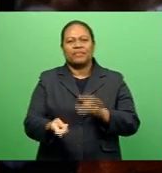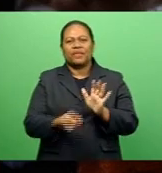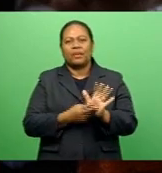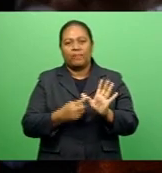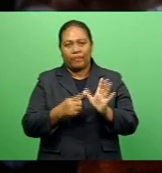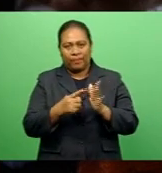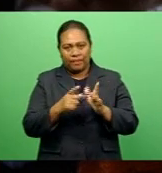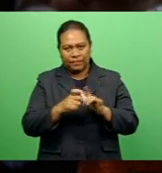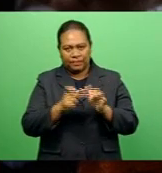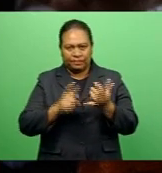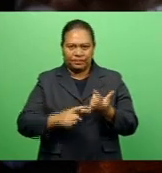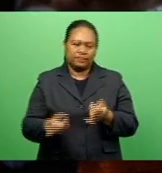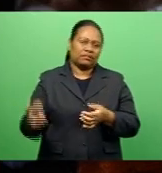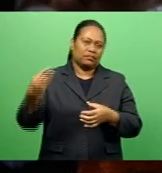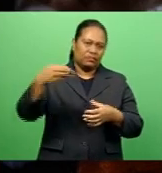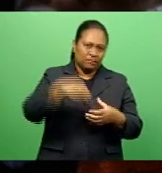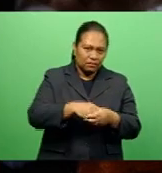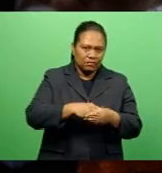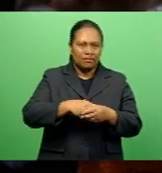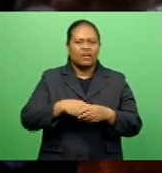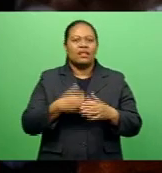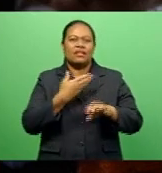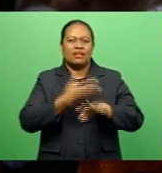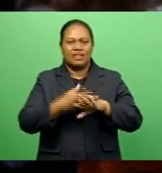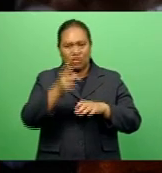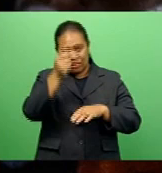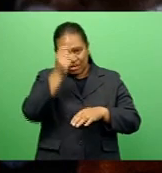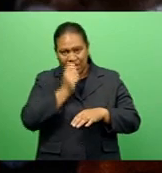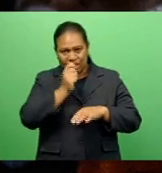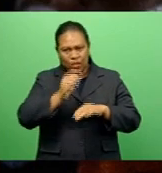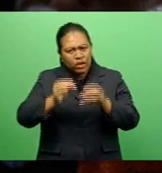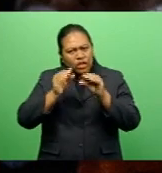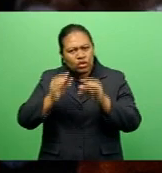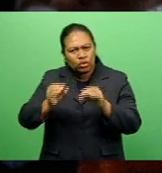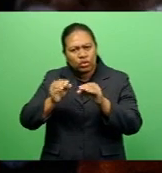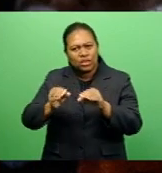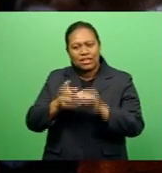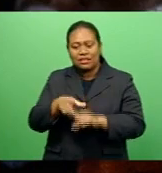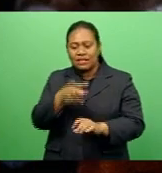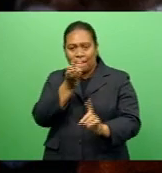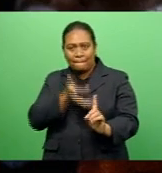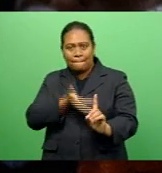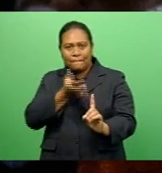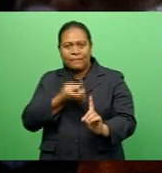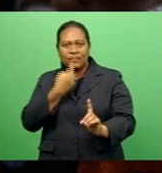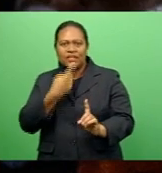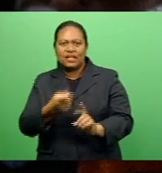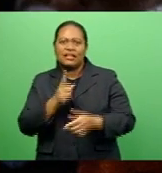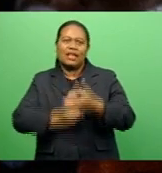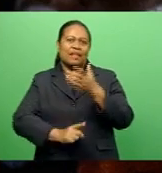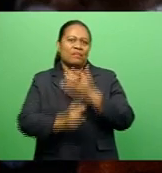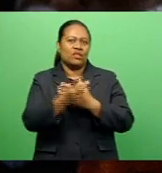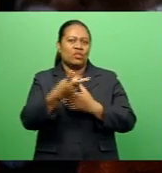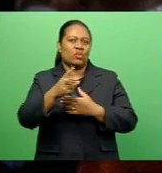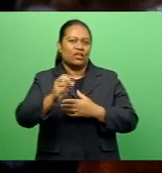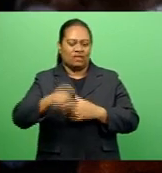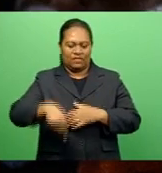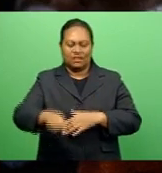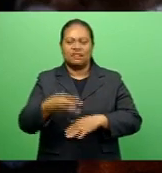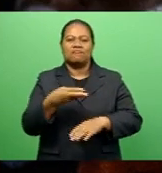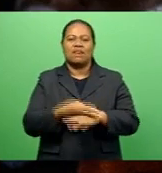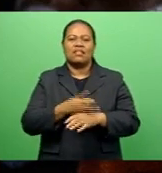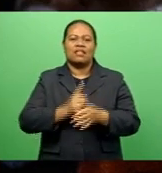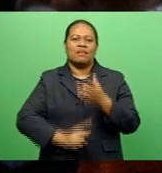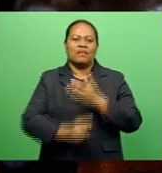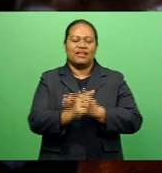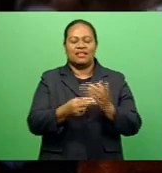a new boxing club based in Denarau, says he will teach the Hornet a thing or two about boxing at Prince Charles Park on the 20th of this month.